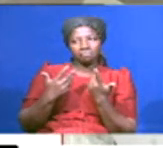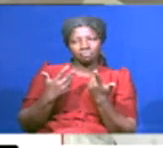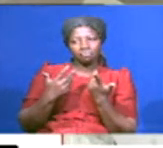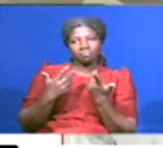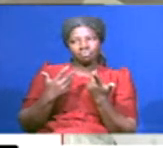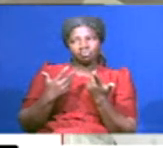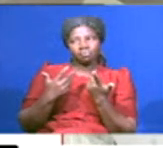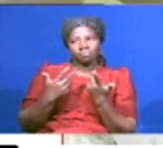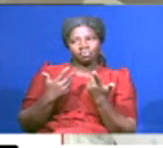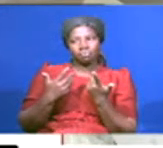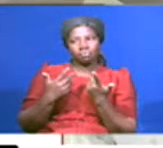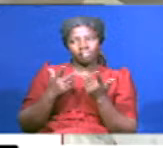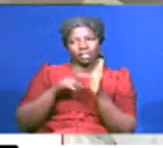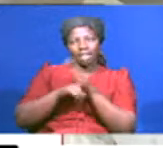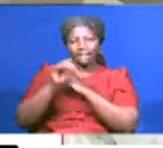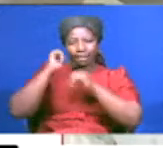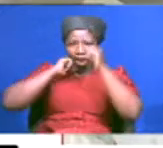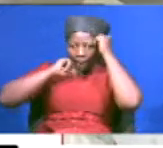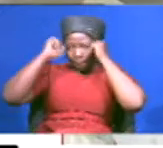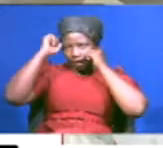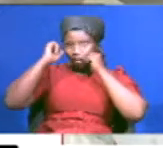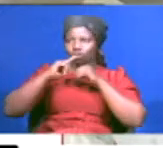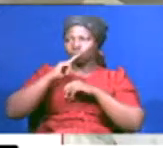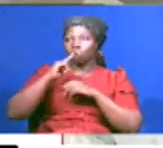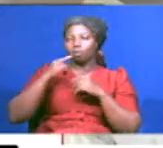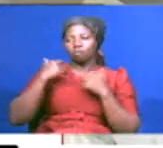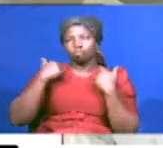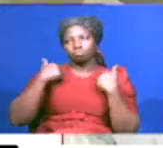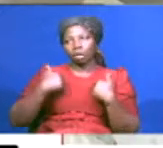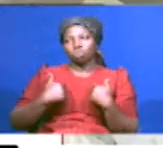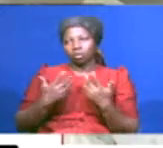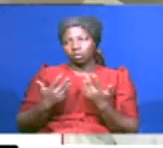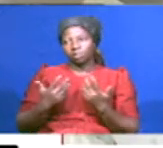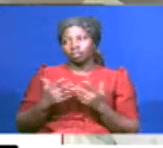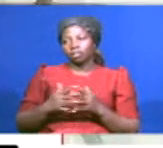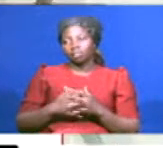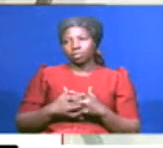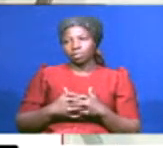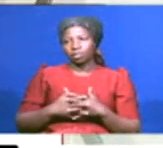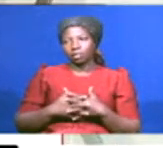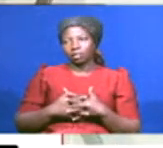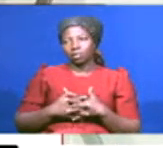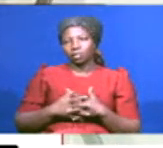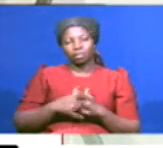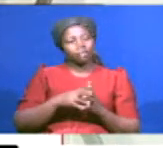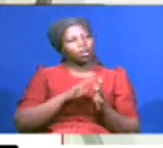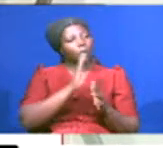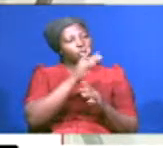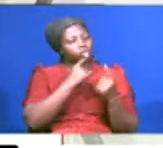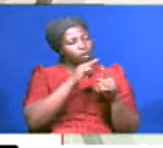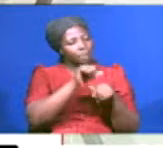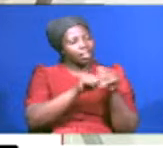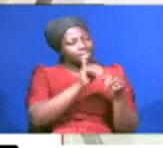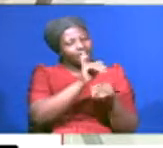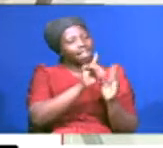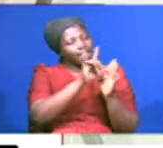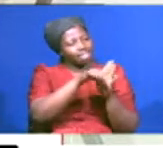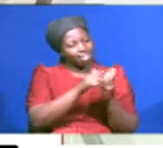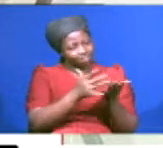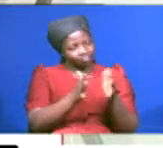I was in the army. So I quit the army on... We'll talk about that a little later. Let's talk